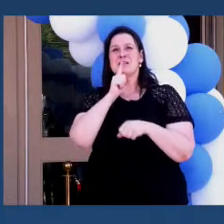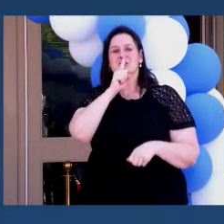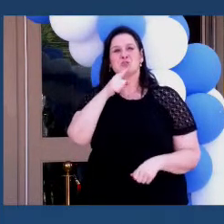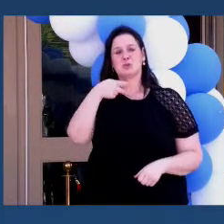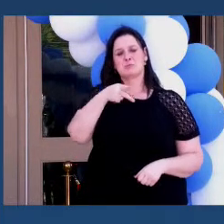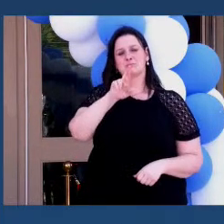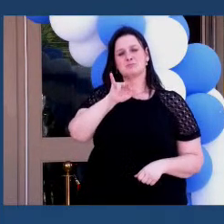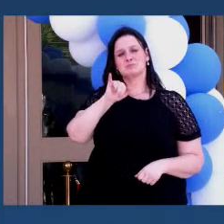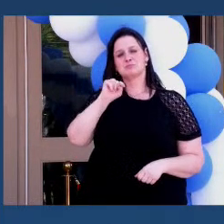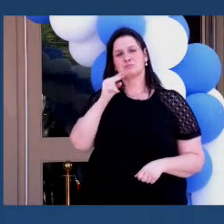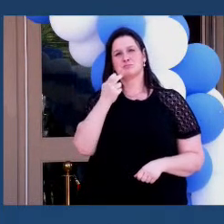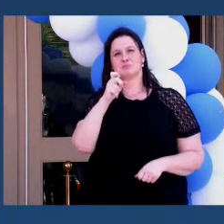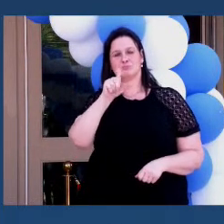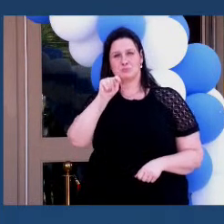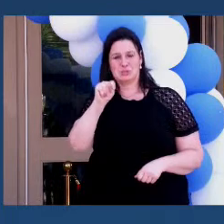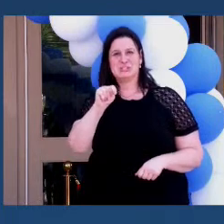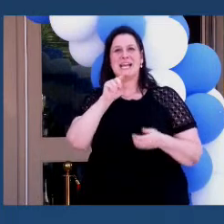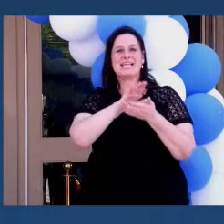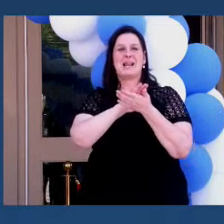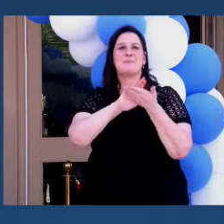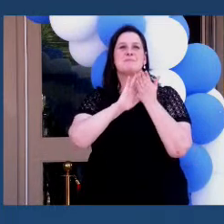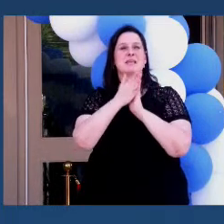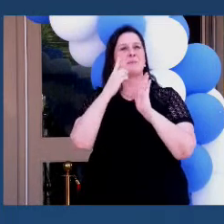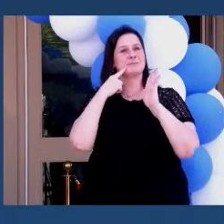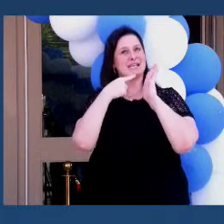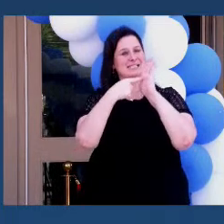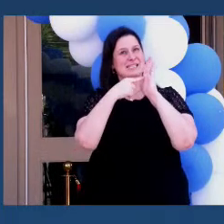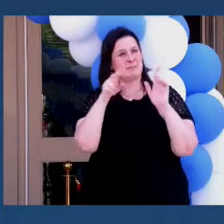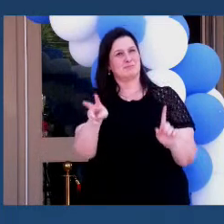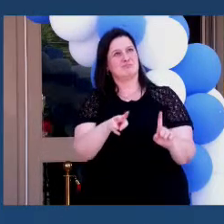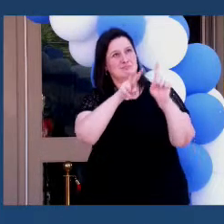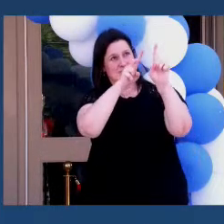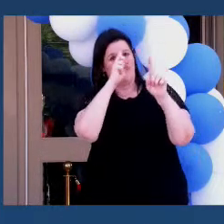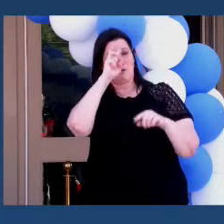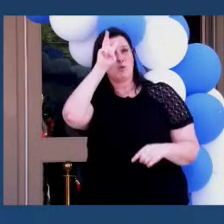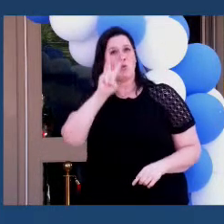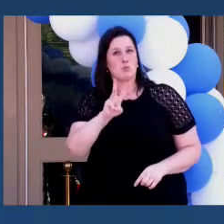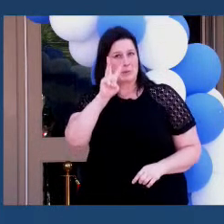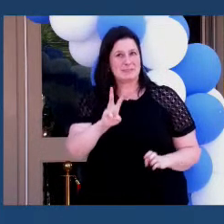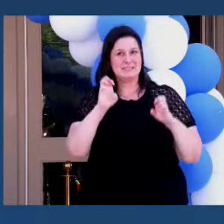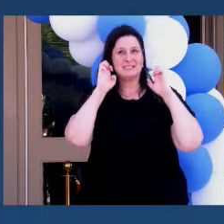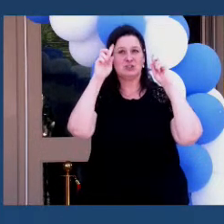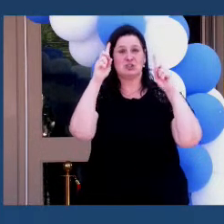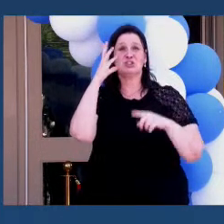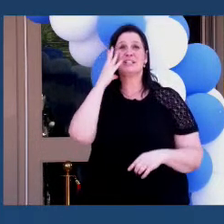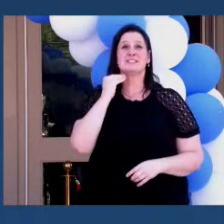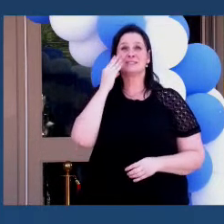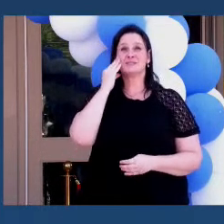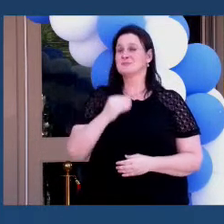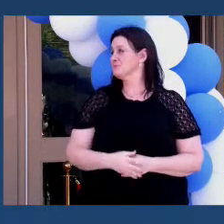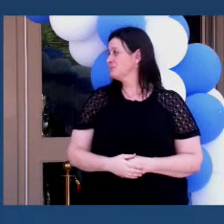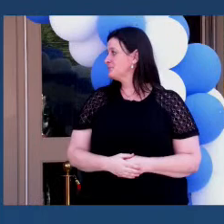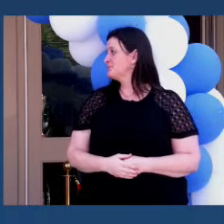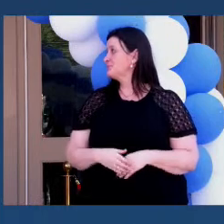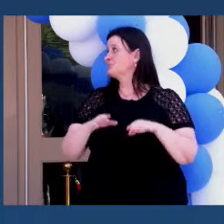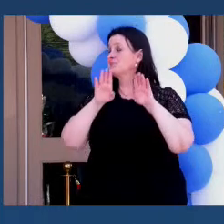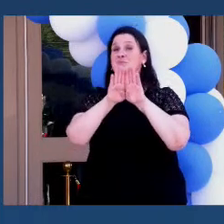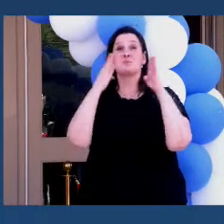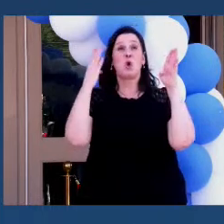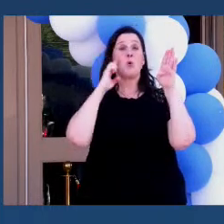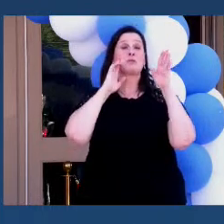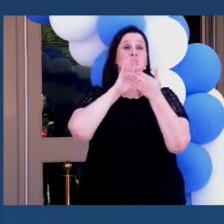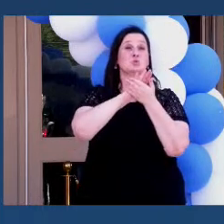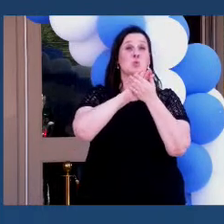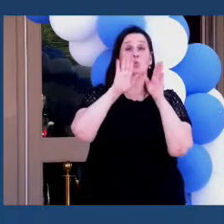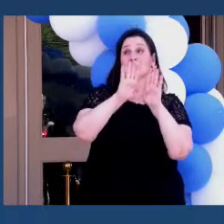Academy becomes an exemplar for the Wilmington education experience. The opening of school doors is